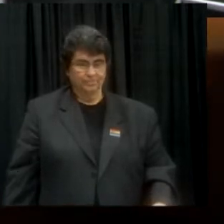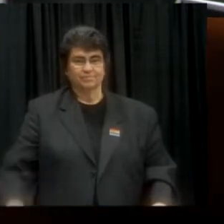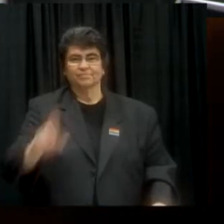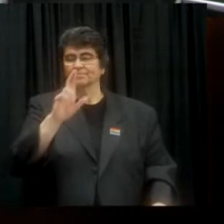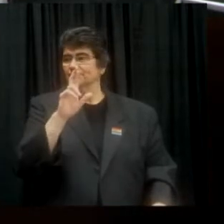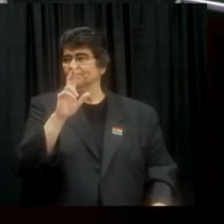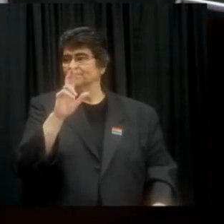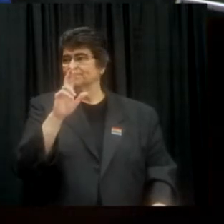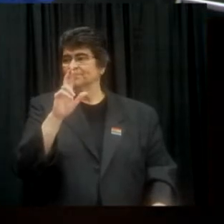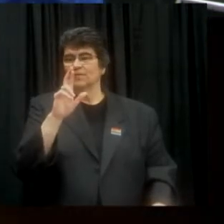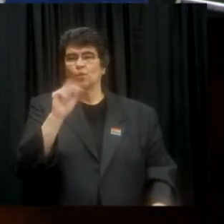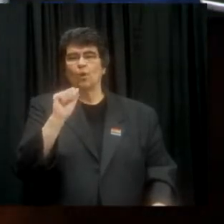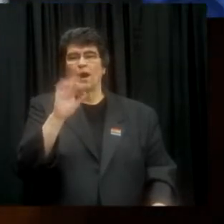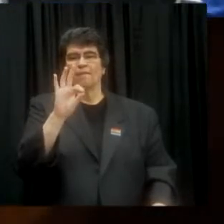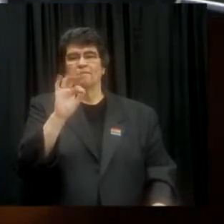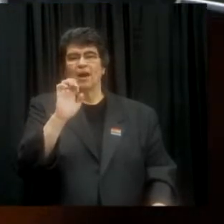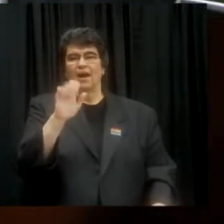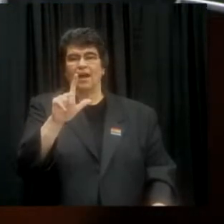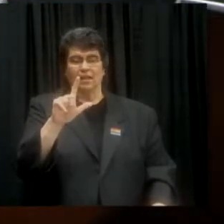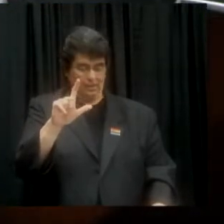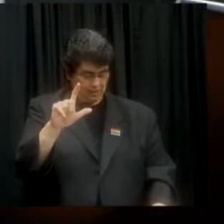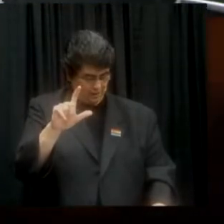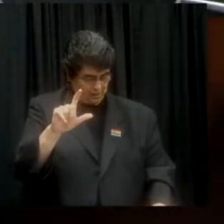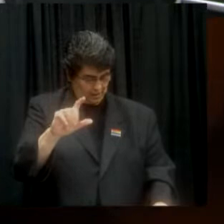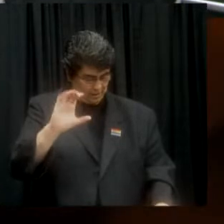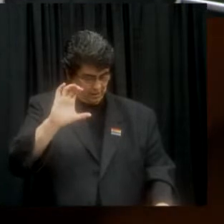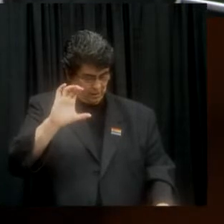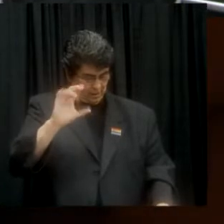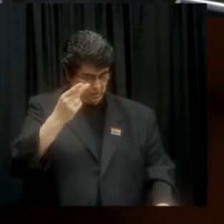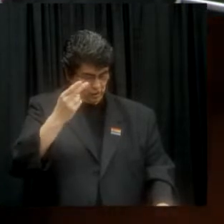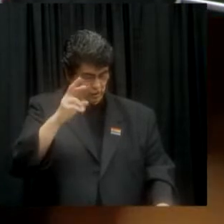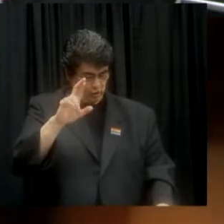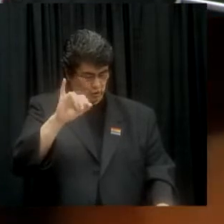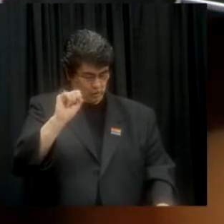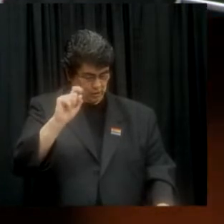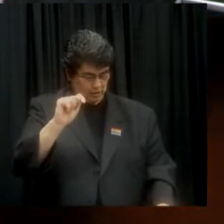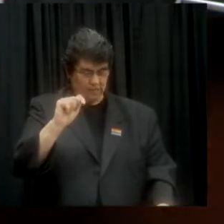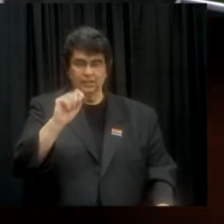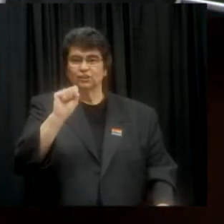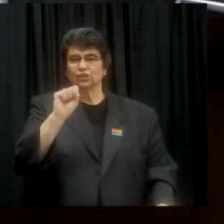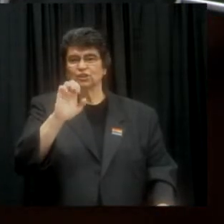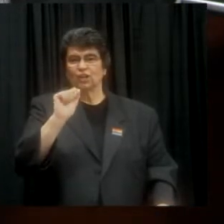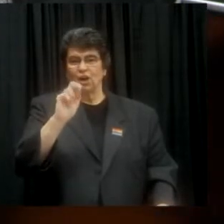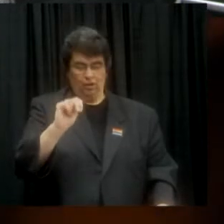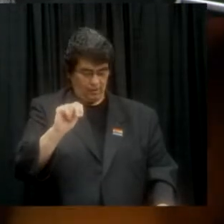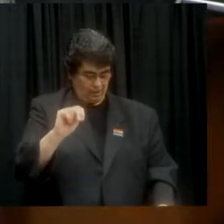Okay. Rafael Christian Villarreal, summa cum laude.